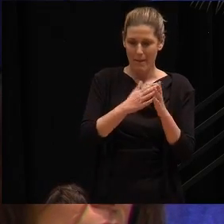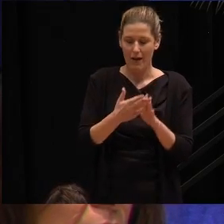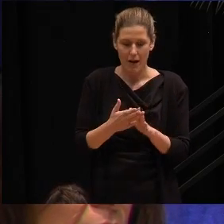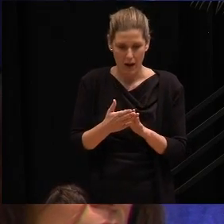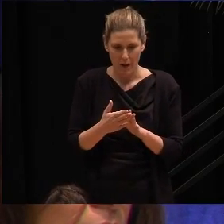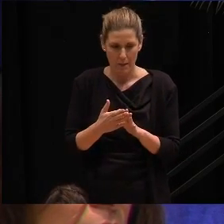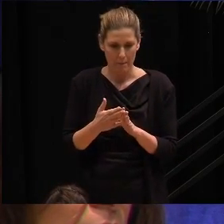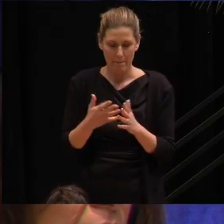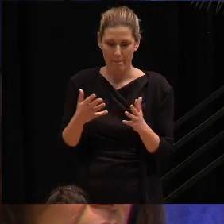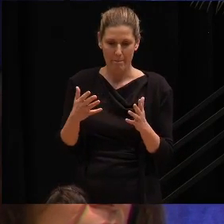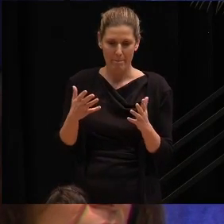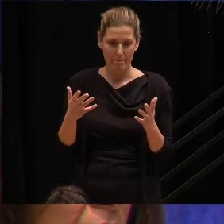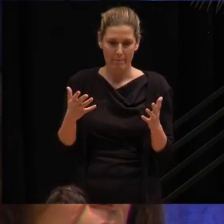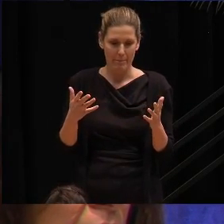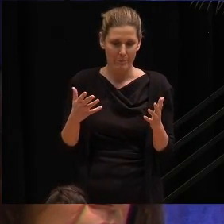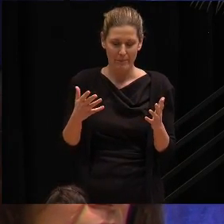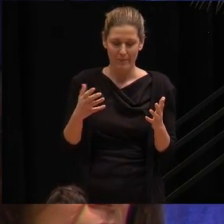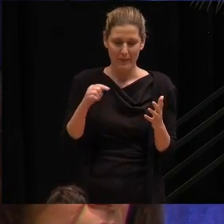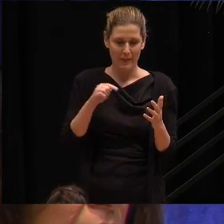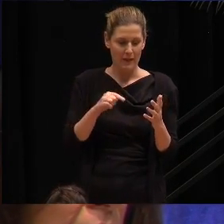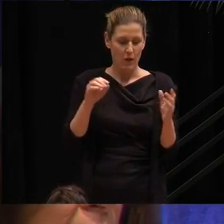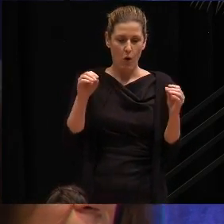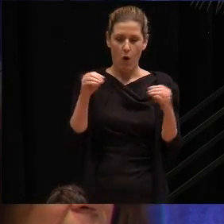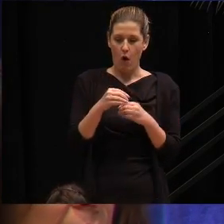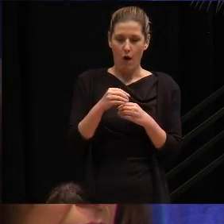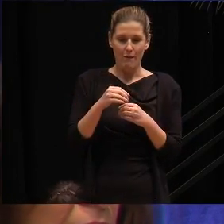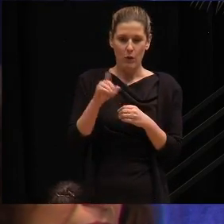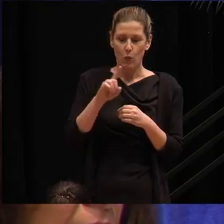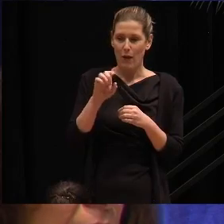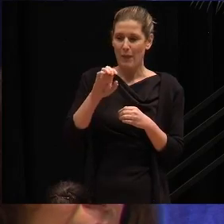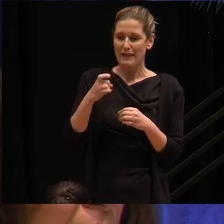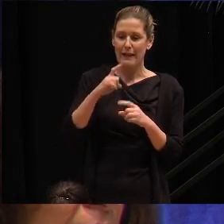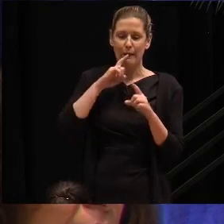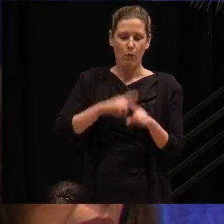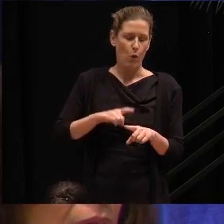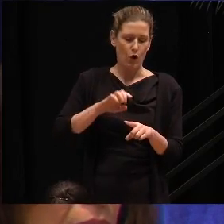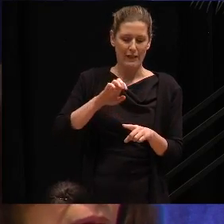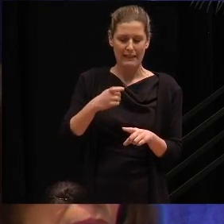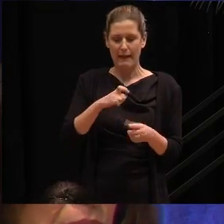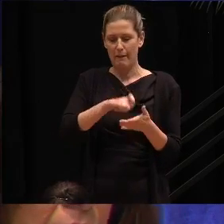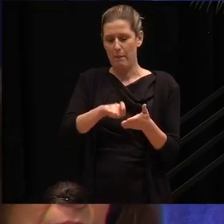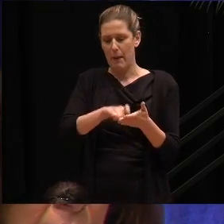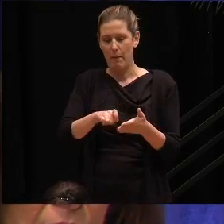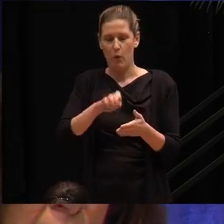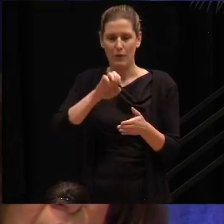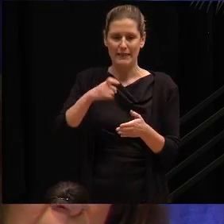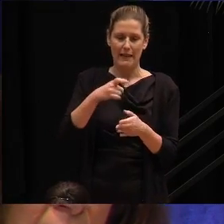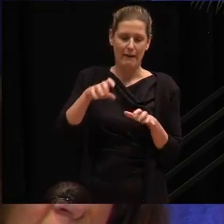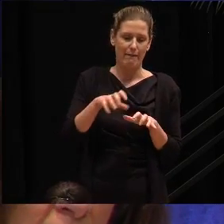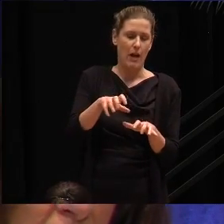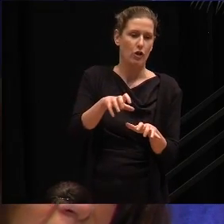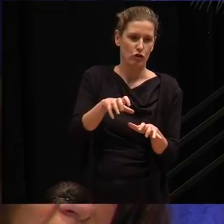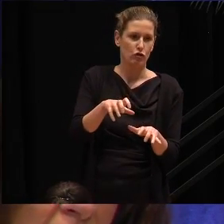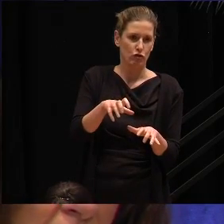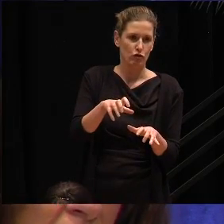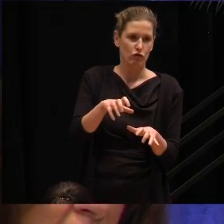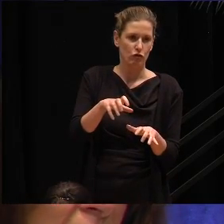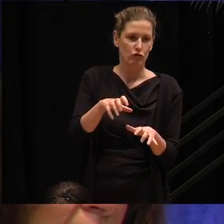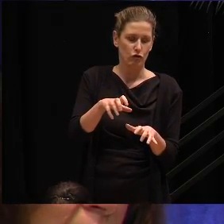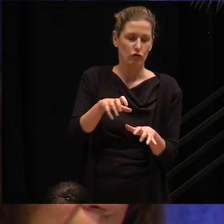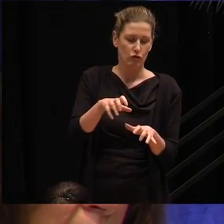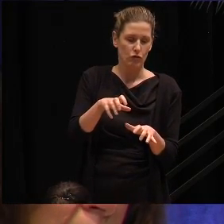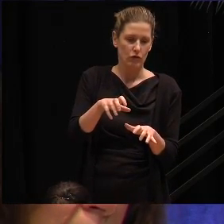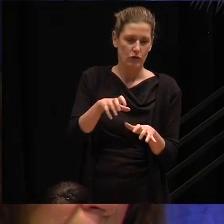unilateral action office where executive orders, executive memos, executive actions are